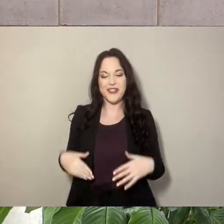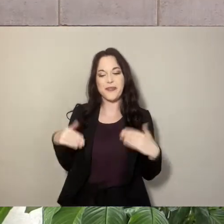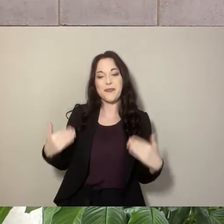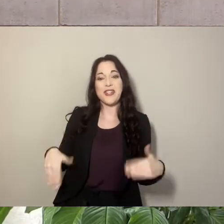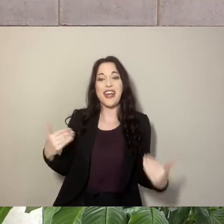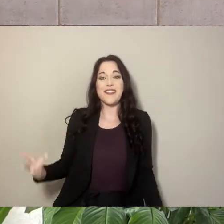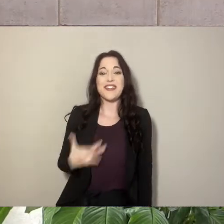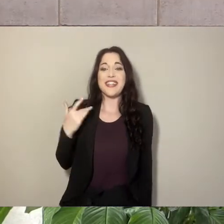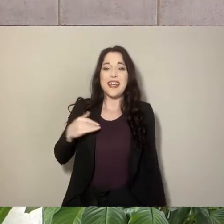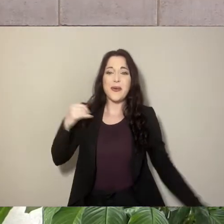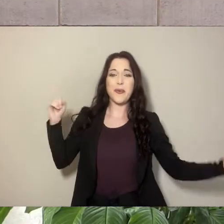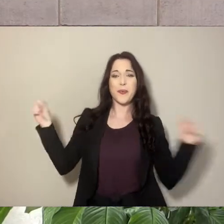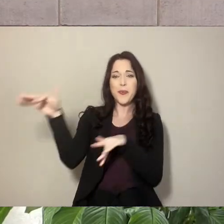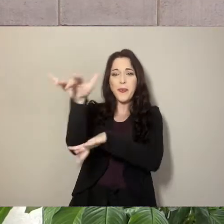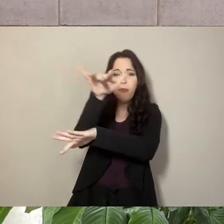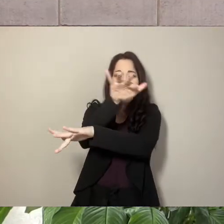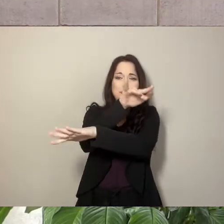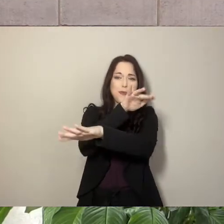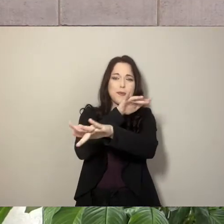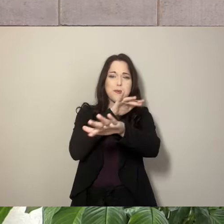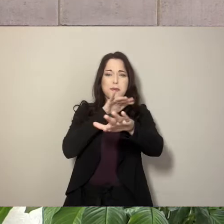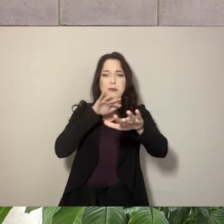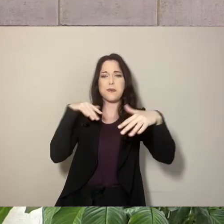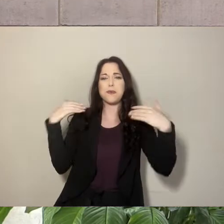The presence of the Lord is here. I feel it in the atmosphere.